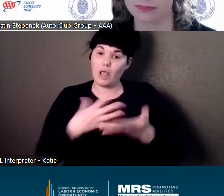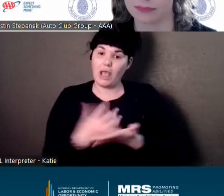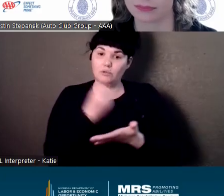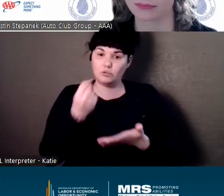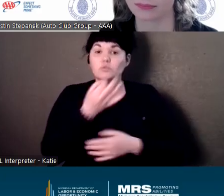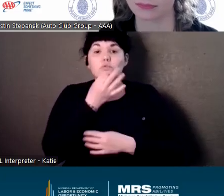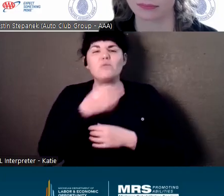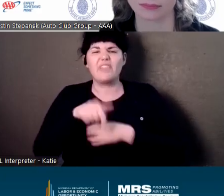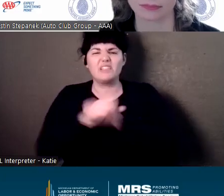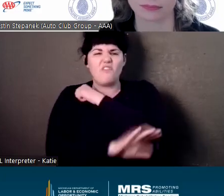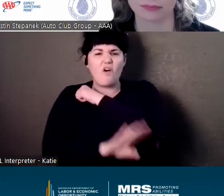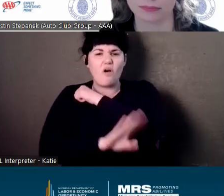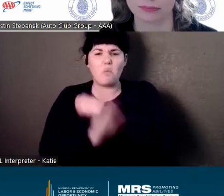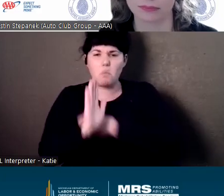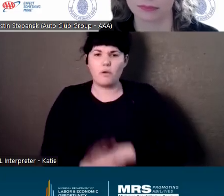Okay.